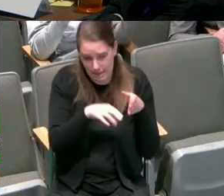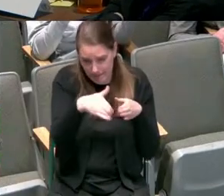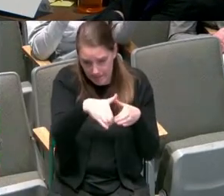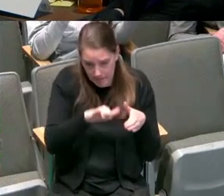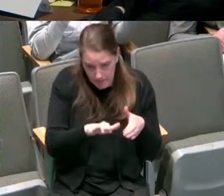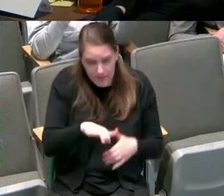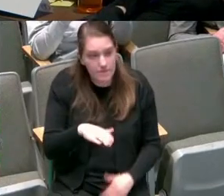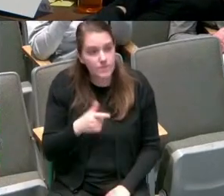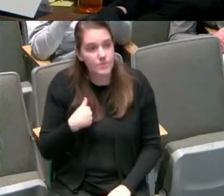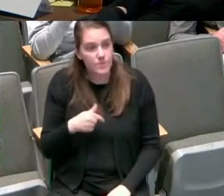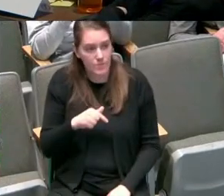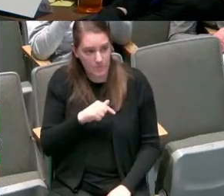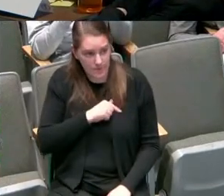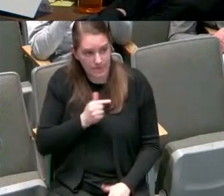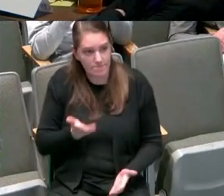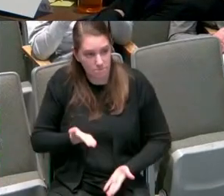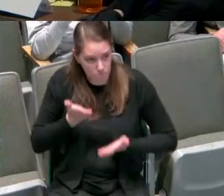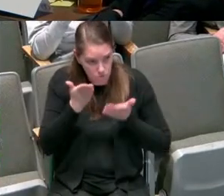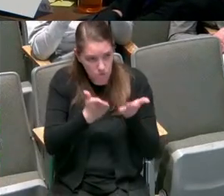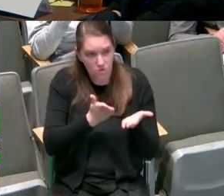and motions document